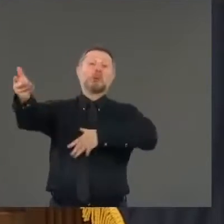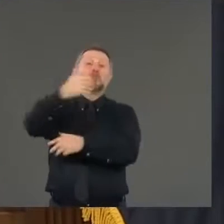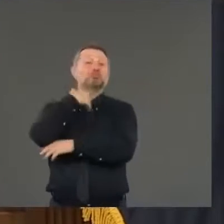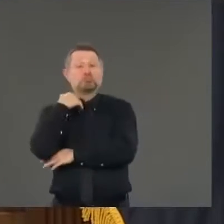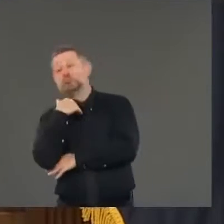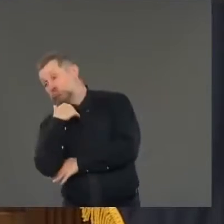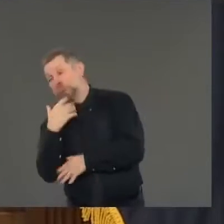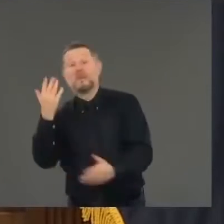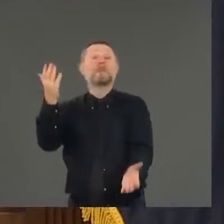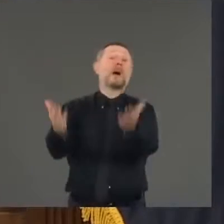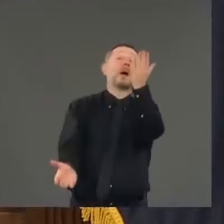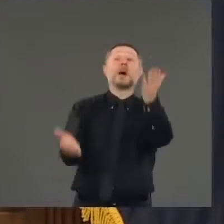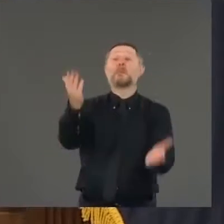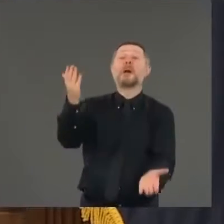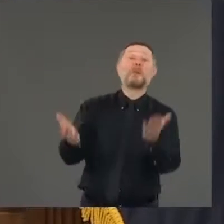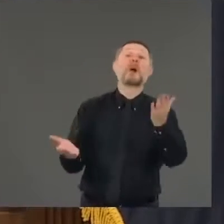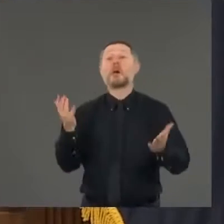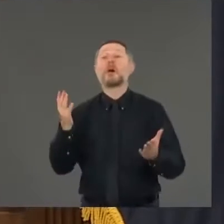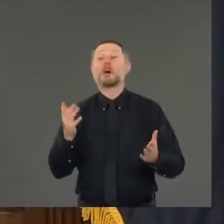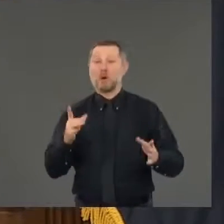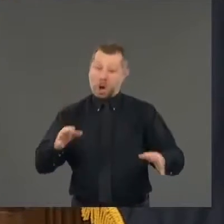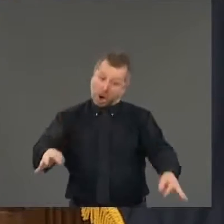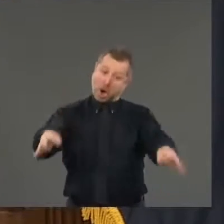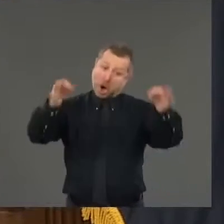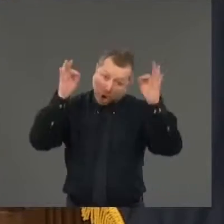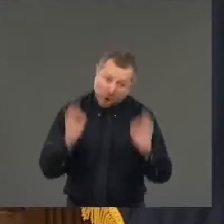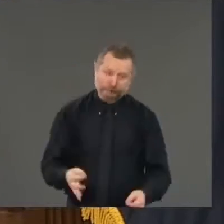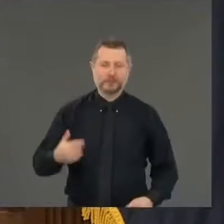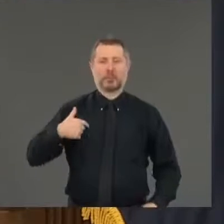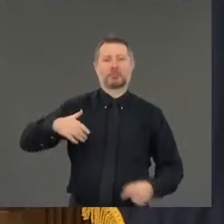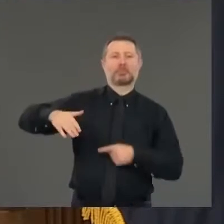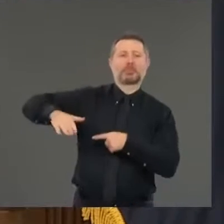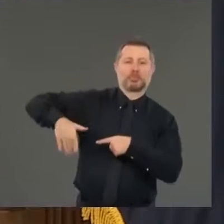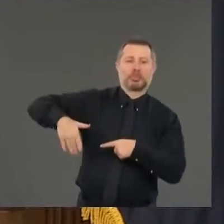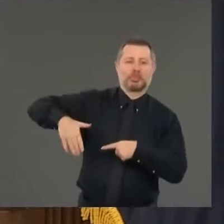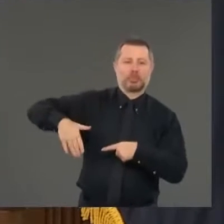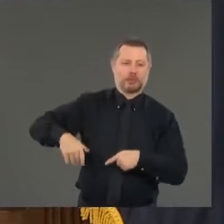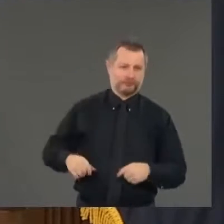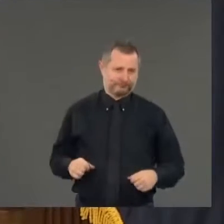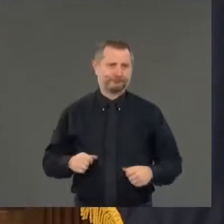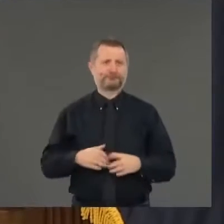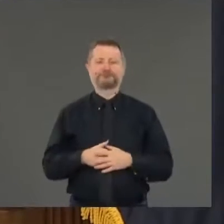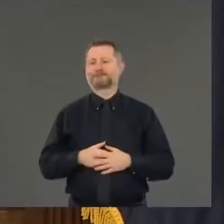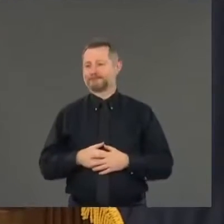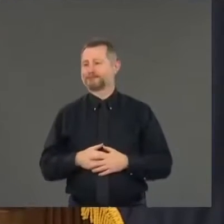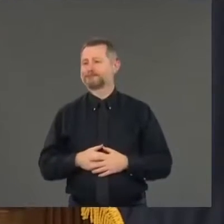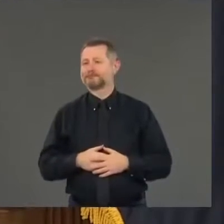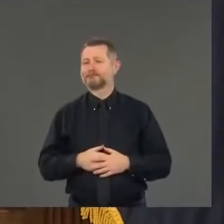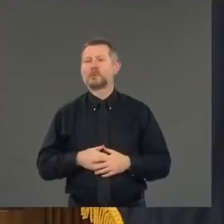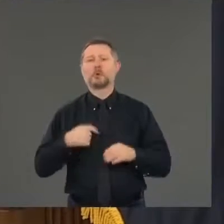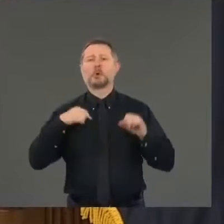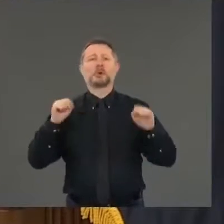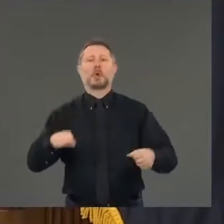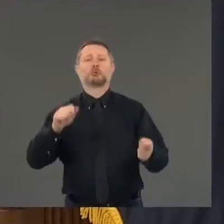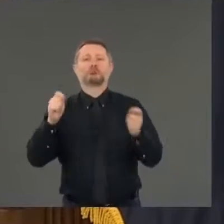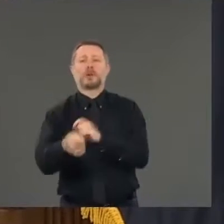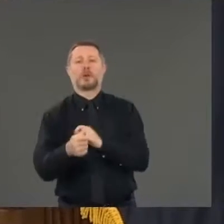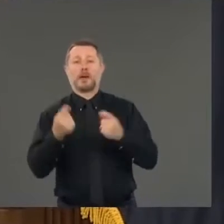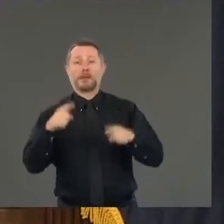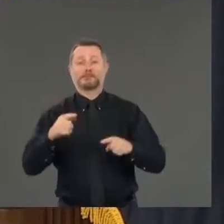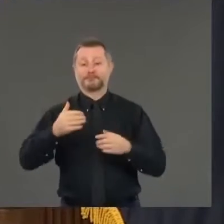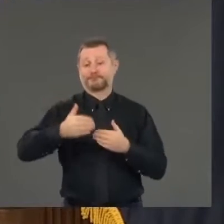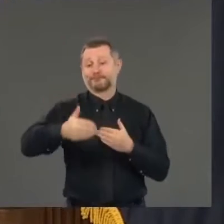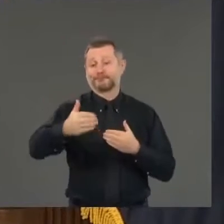that. But any determination anybody would make today would be subject to change depending on what happens with the